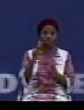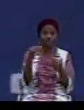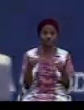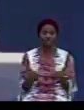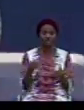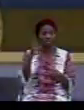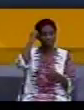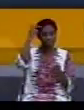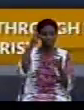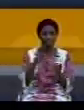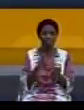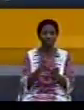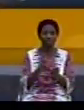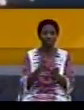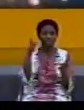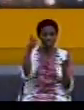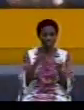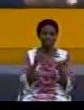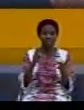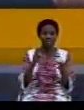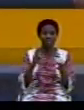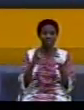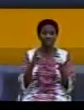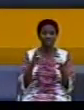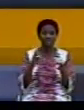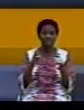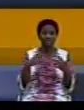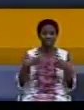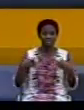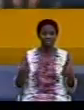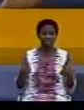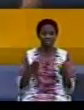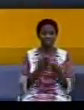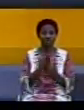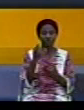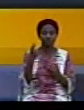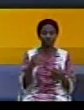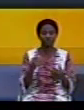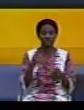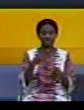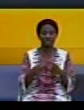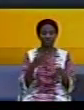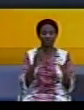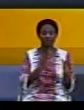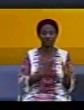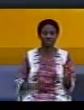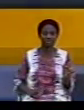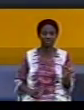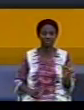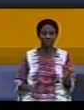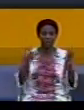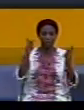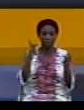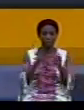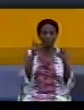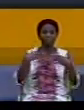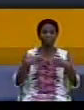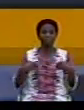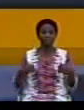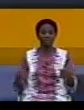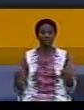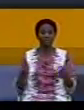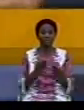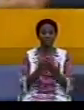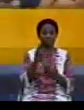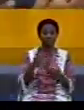soundness through the name of Christ. Perfect soundness through the name of